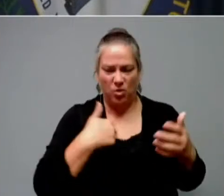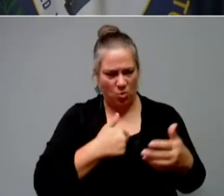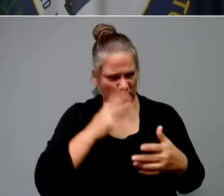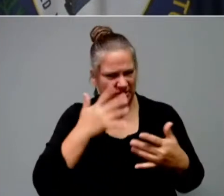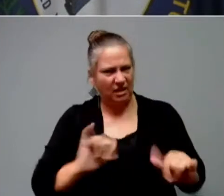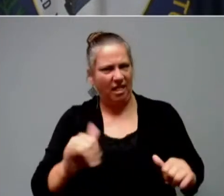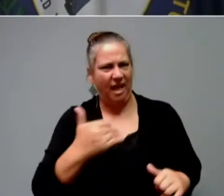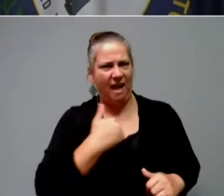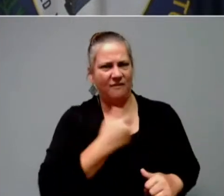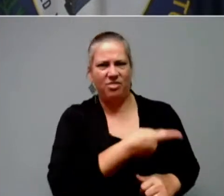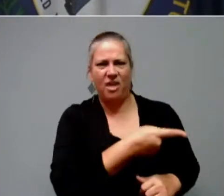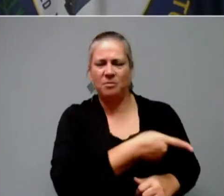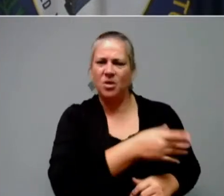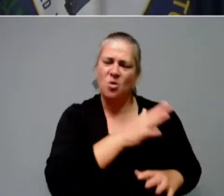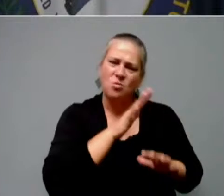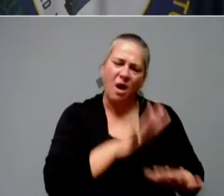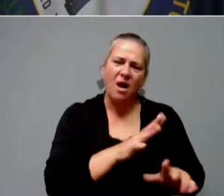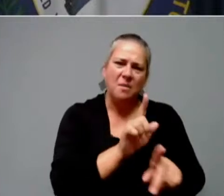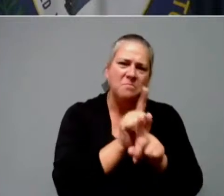and leaders.